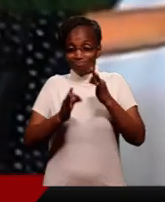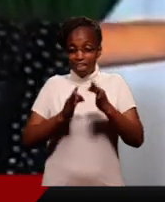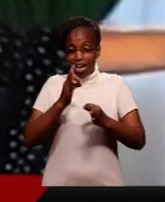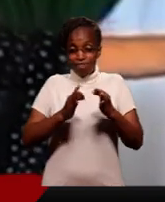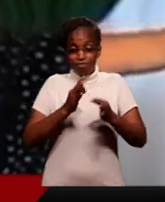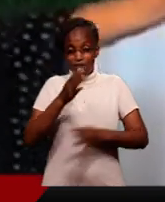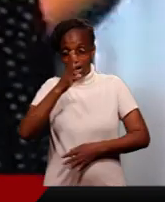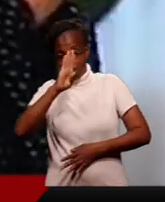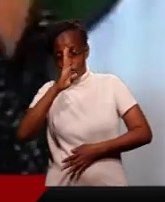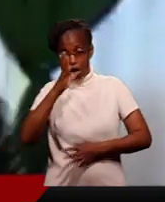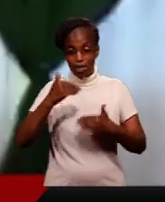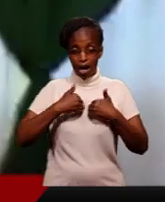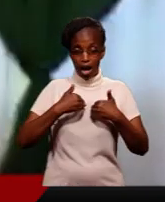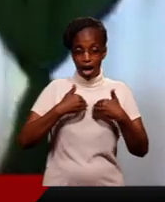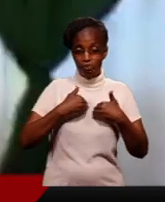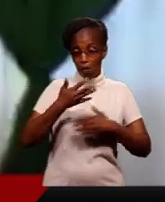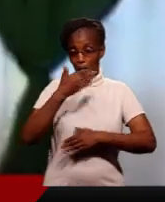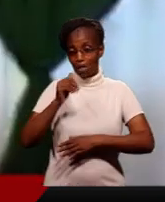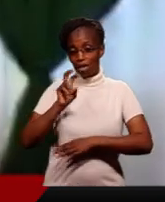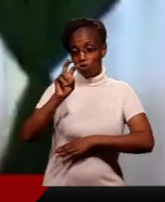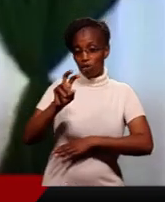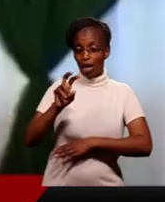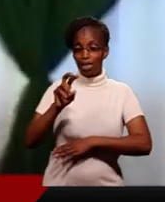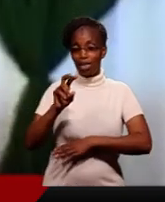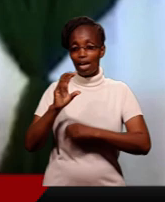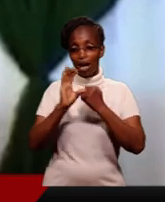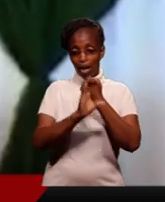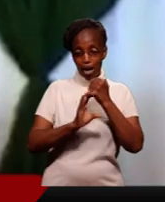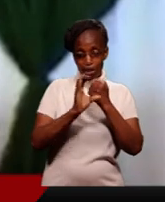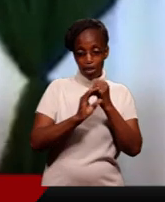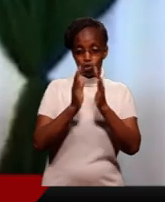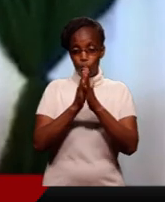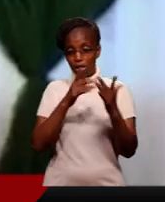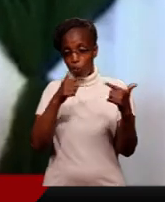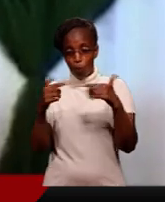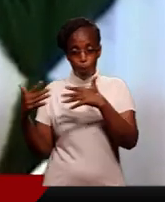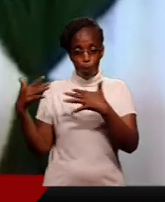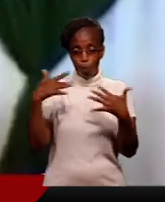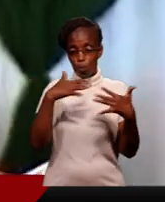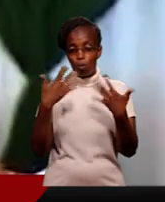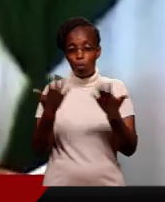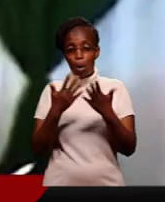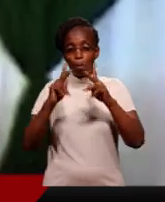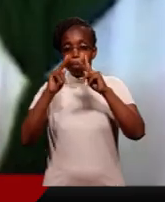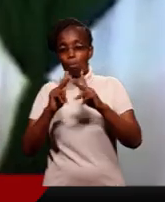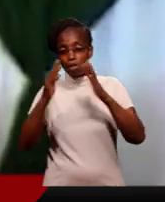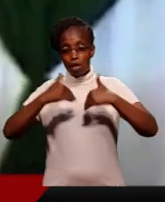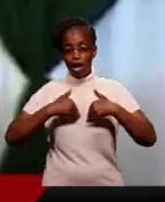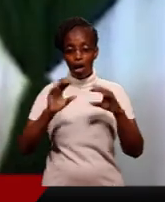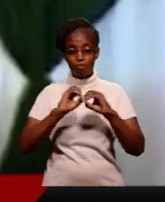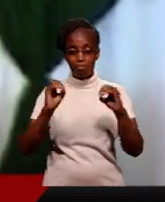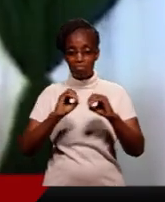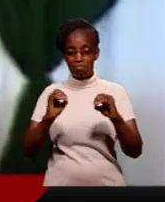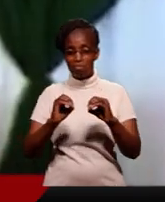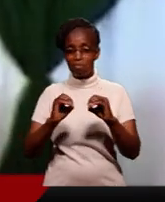at Ethiopia. Look at Somalia. Where there is no peace, there is no meaningful development and no